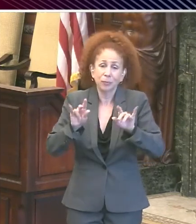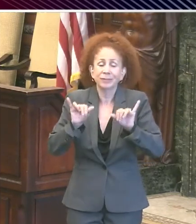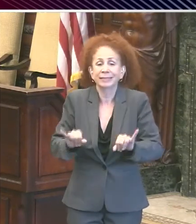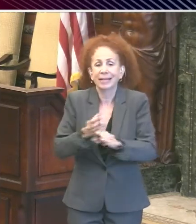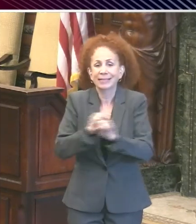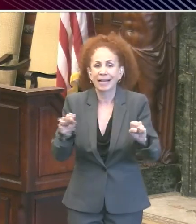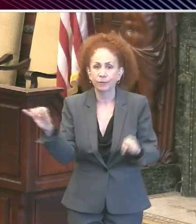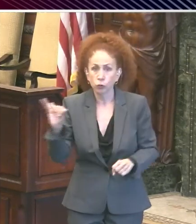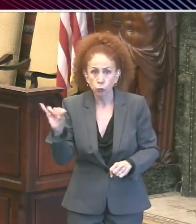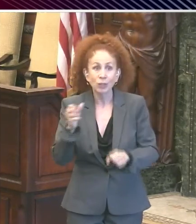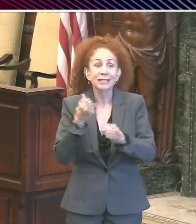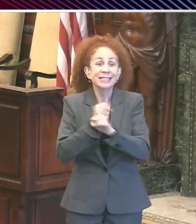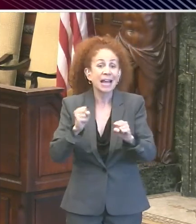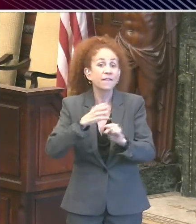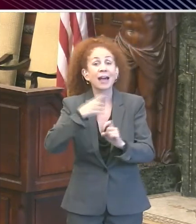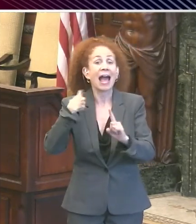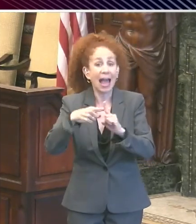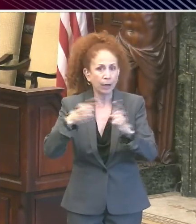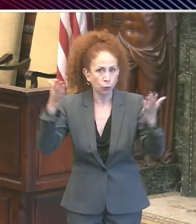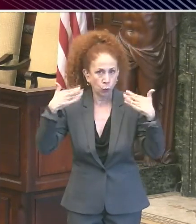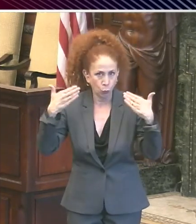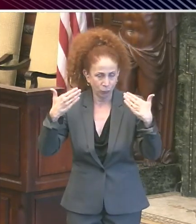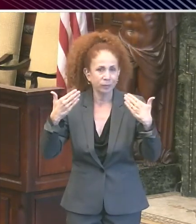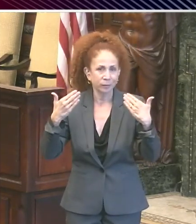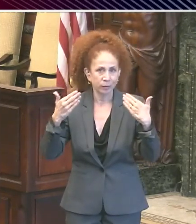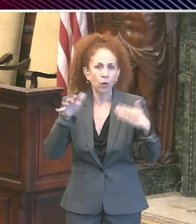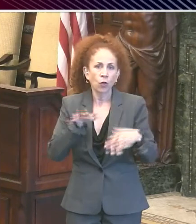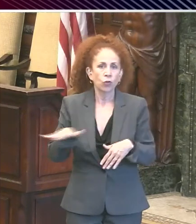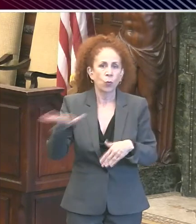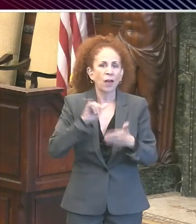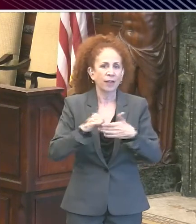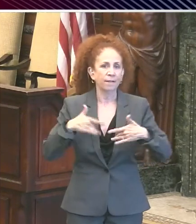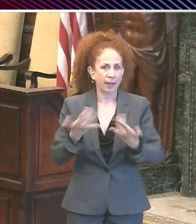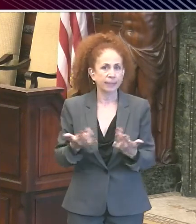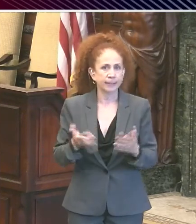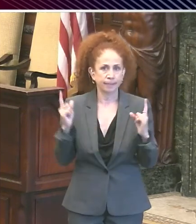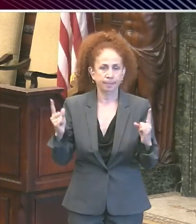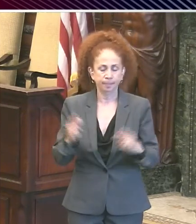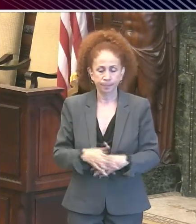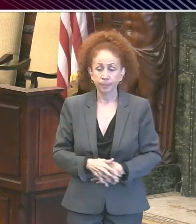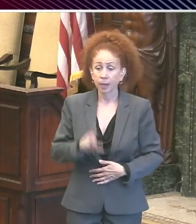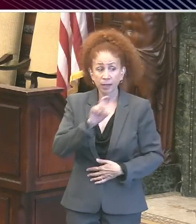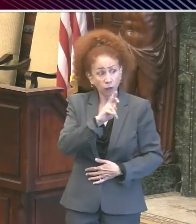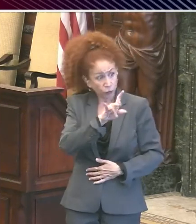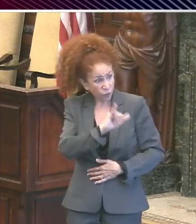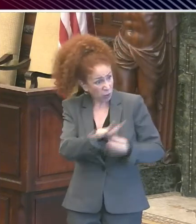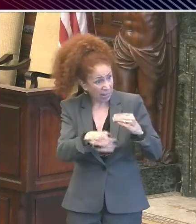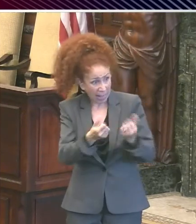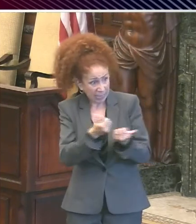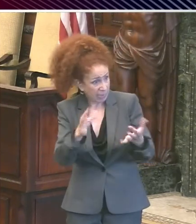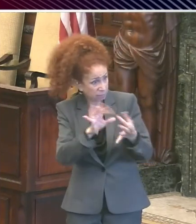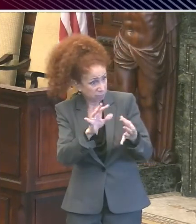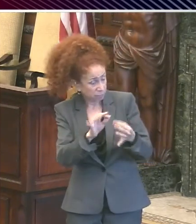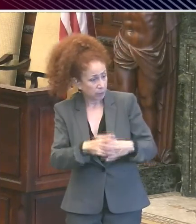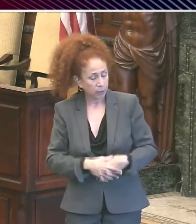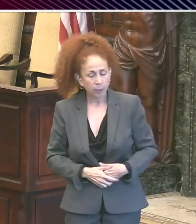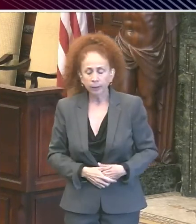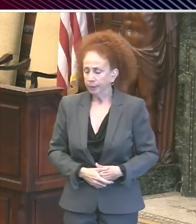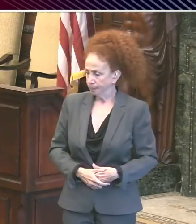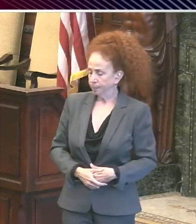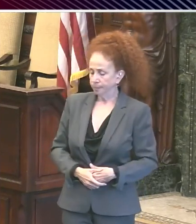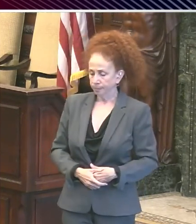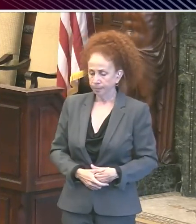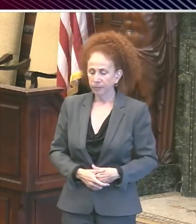safe and cool throughout the event. And Dr. Farley, I don't know if you want to add anything more. Yeah, let me just